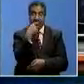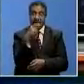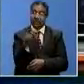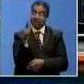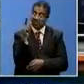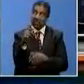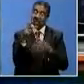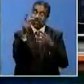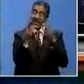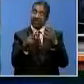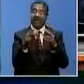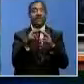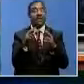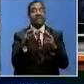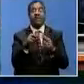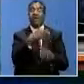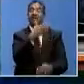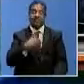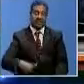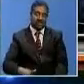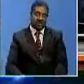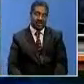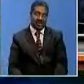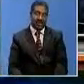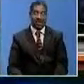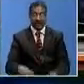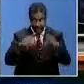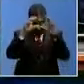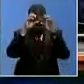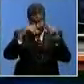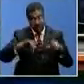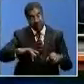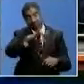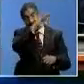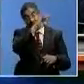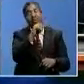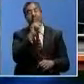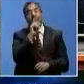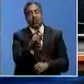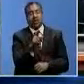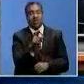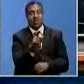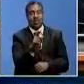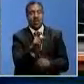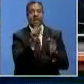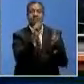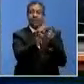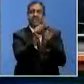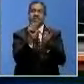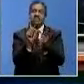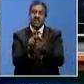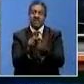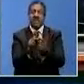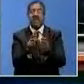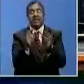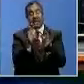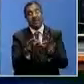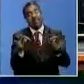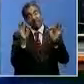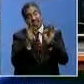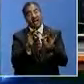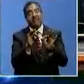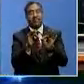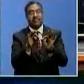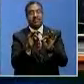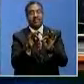priority. Because as the president goes, he will surely be meeting with investors, and we need